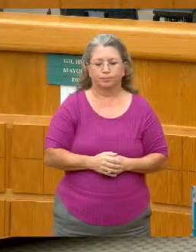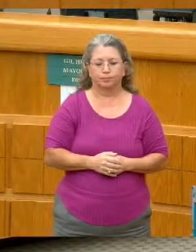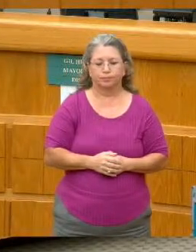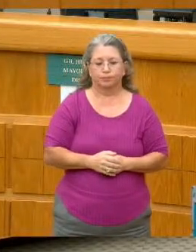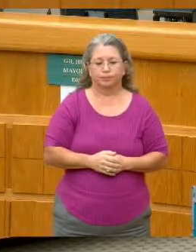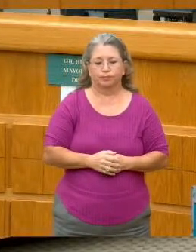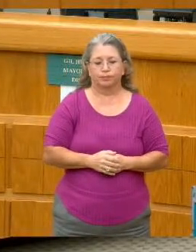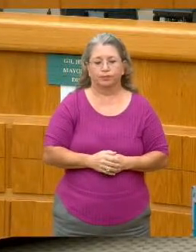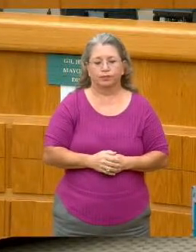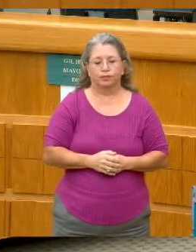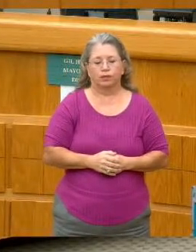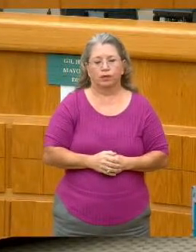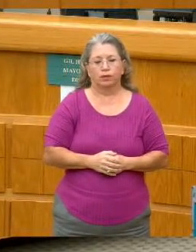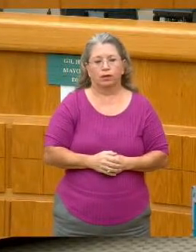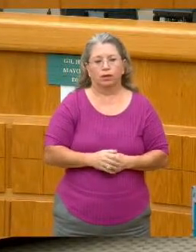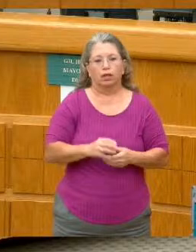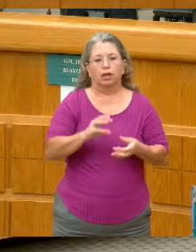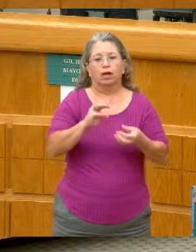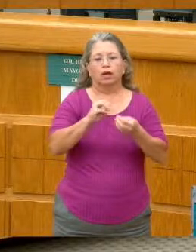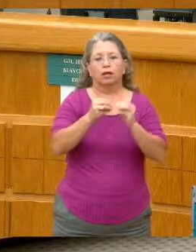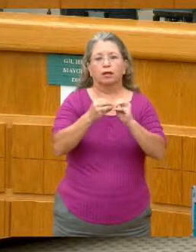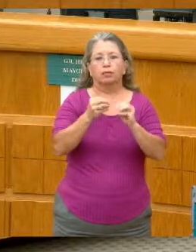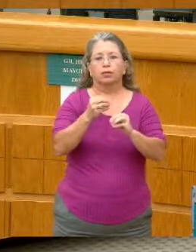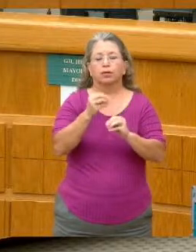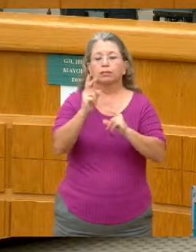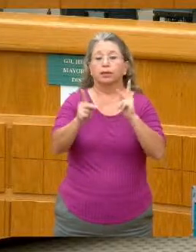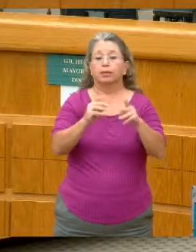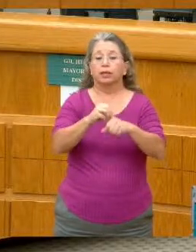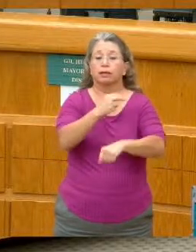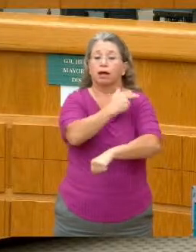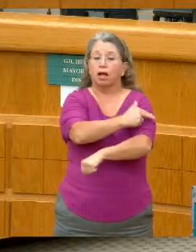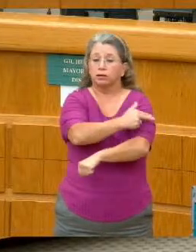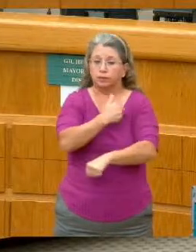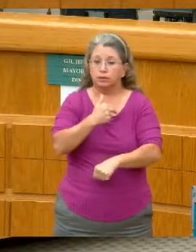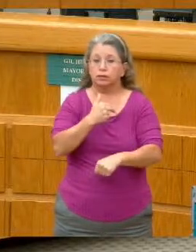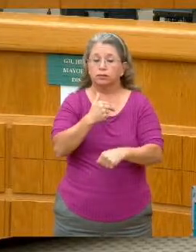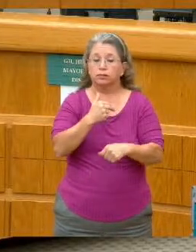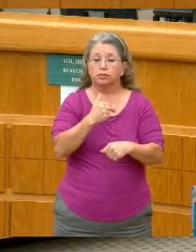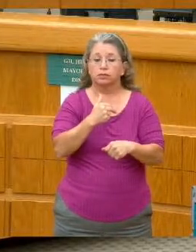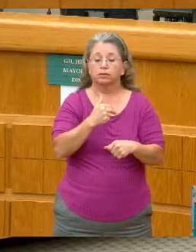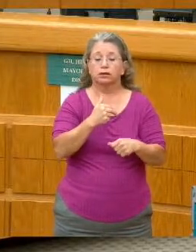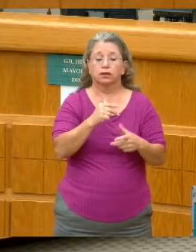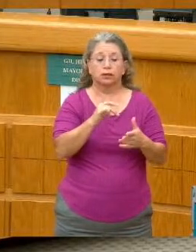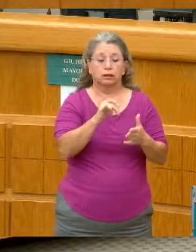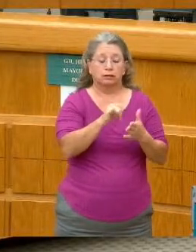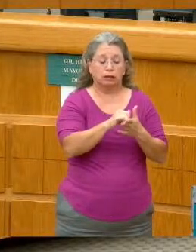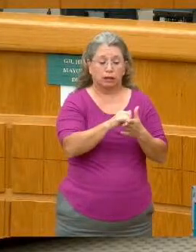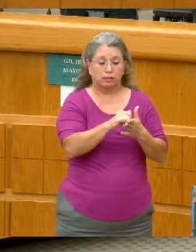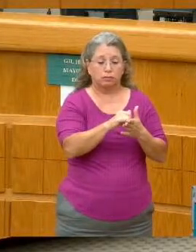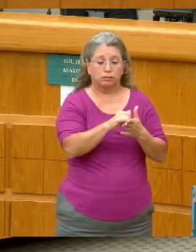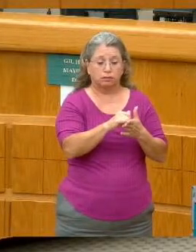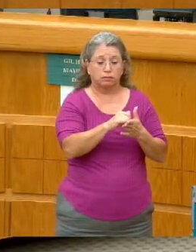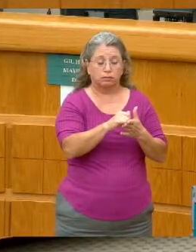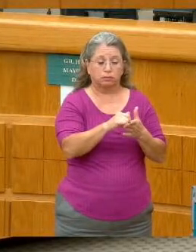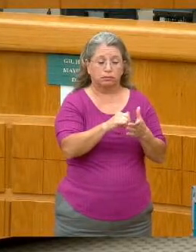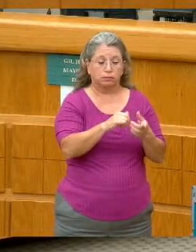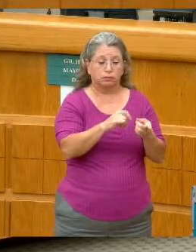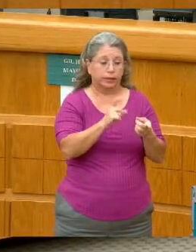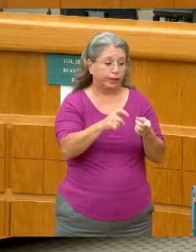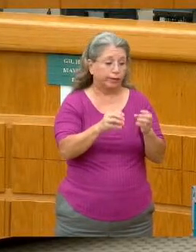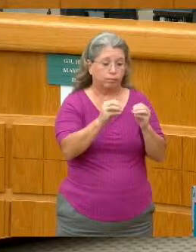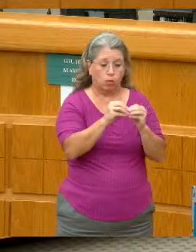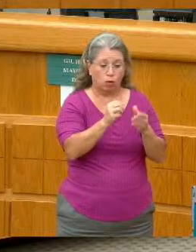The number of hospital stays for persons that are recovering in the hospital that need more assistance than at-home